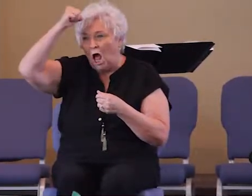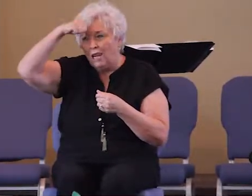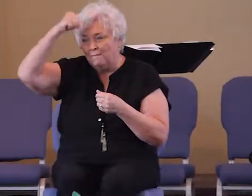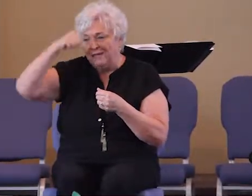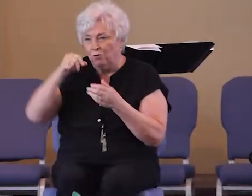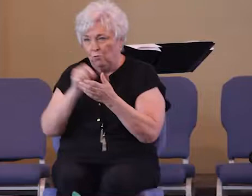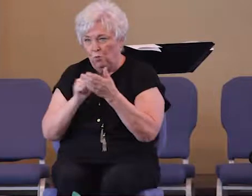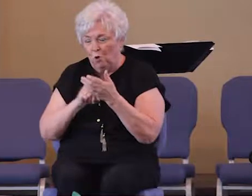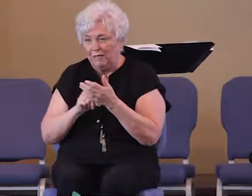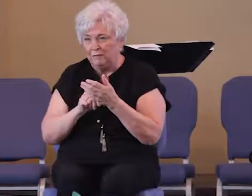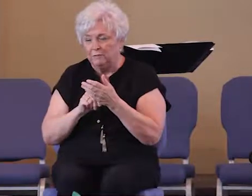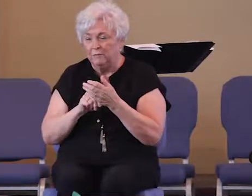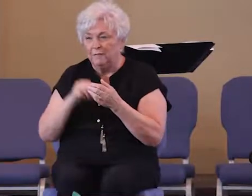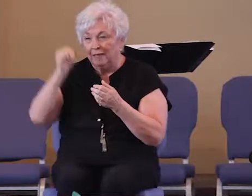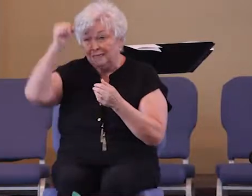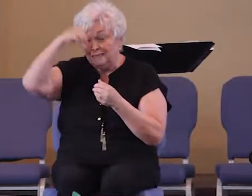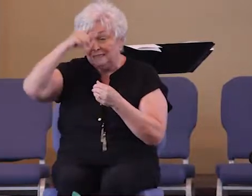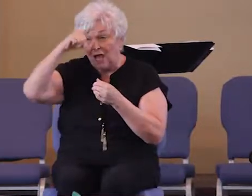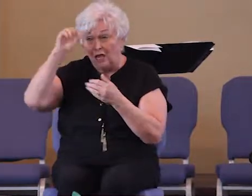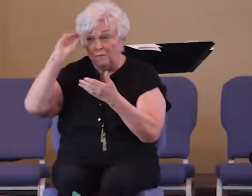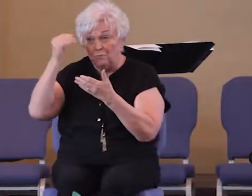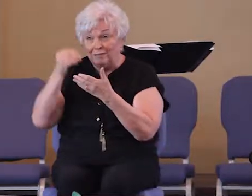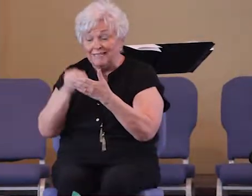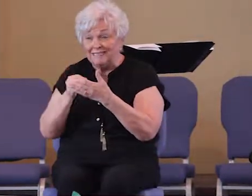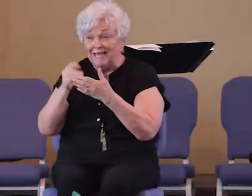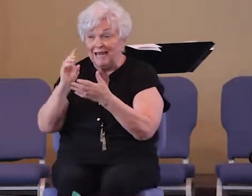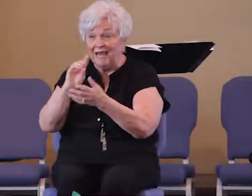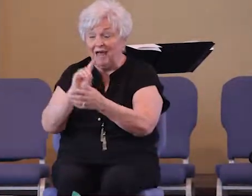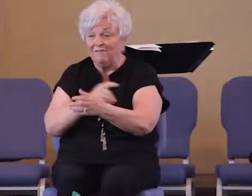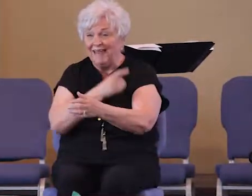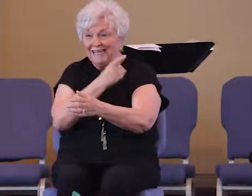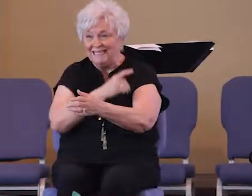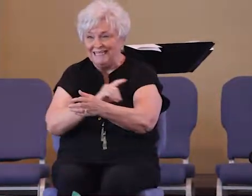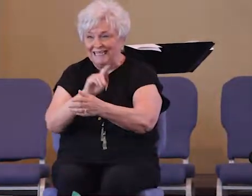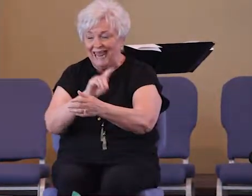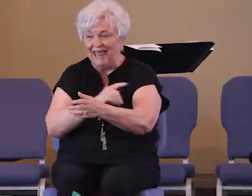was? Son of David. What else?